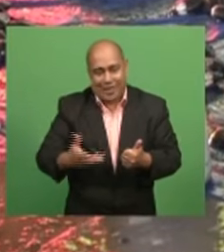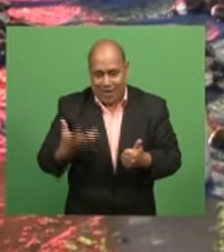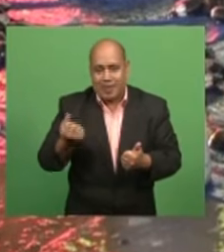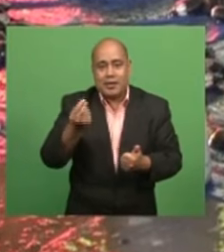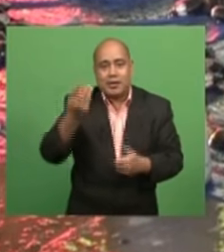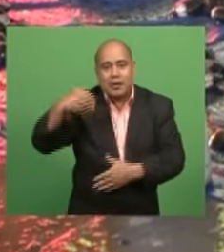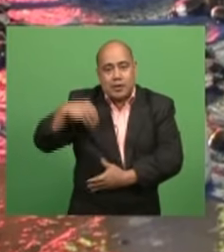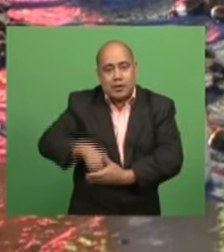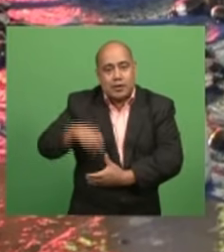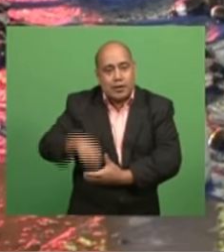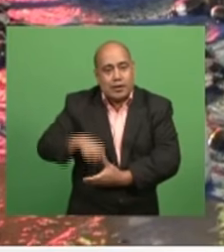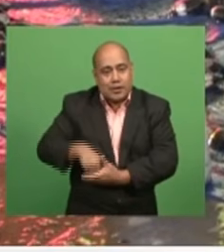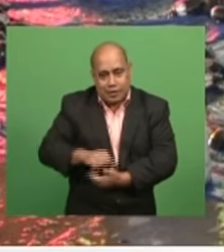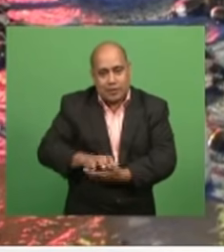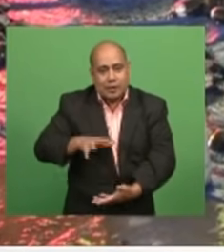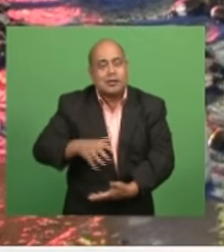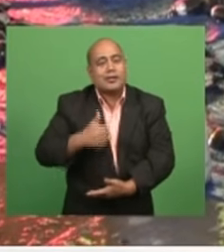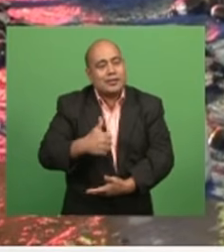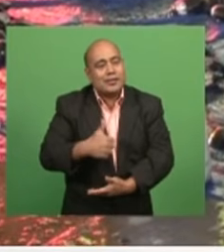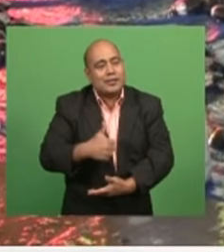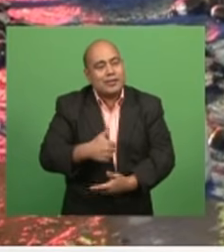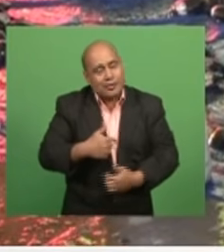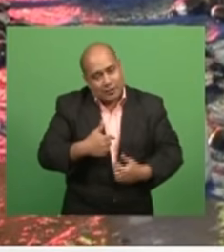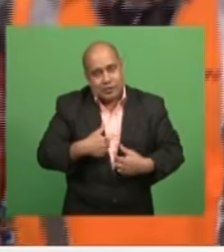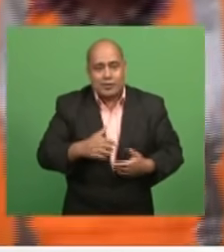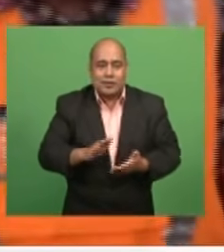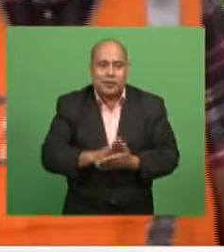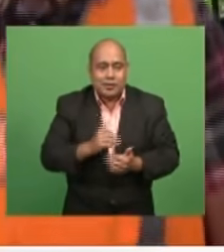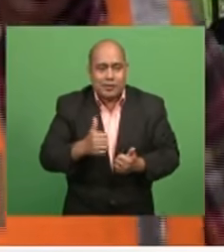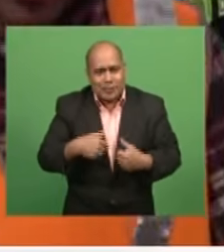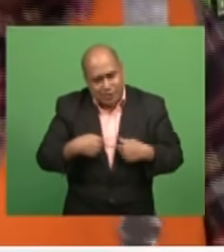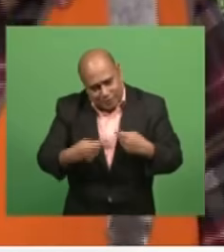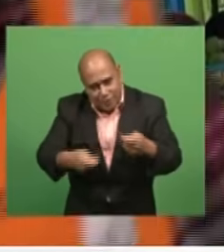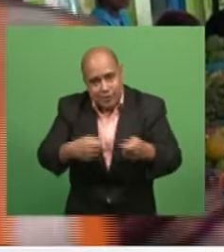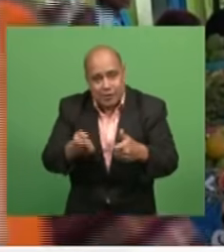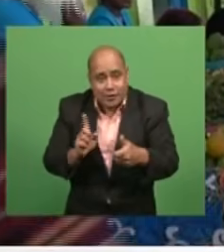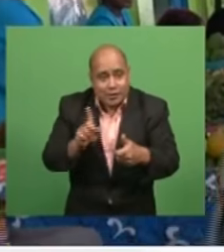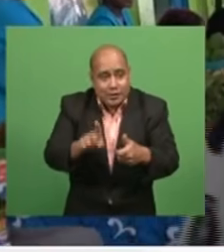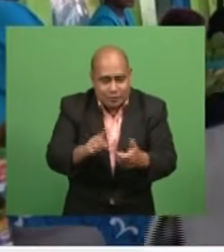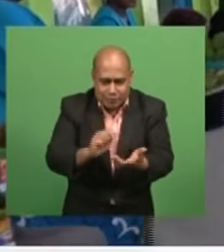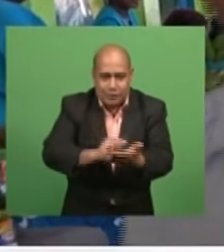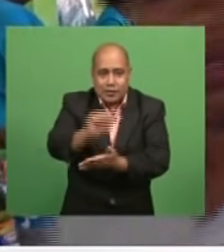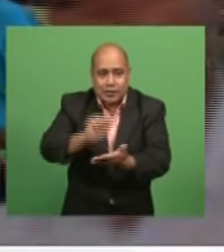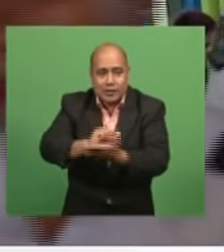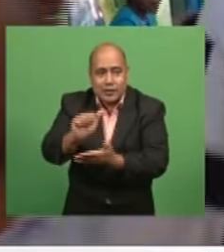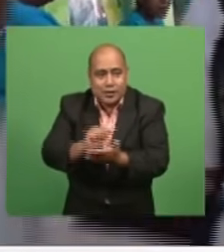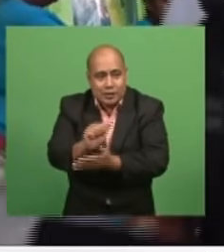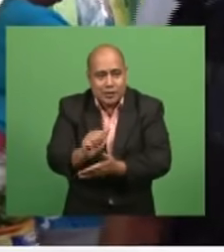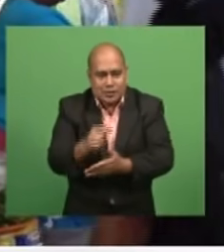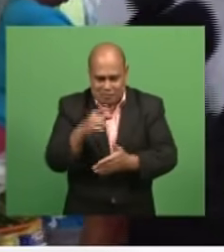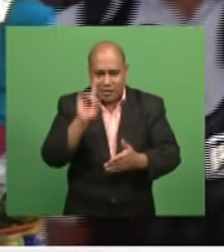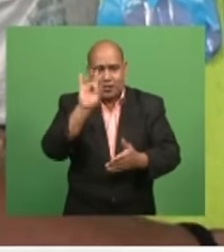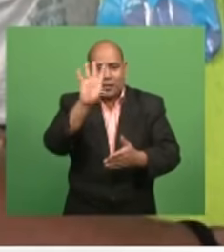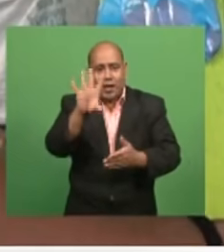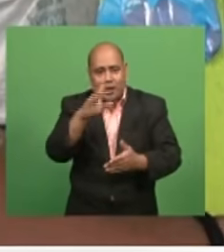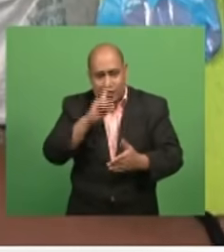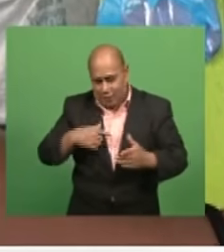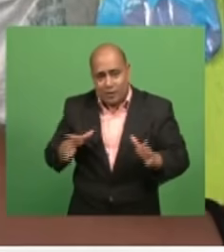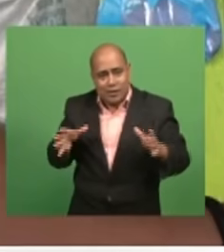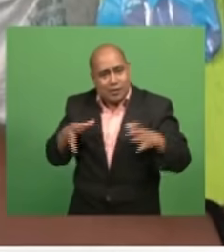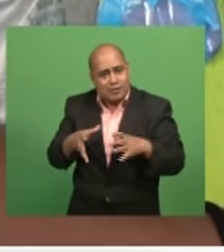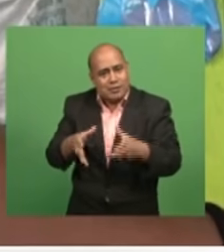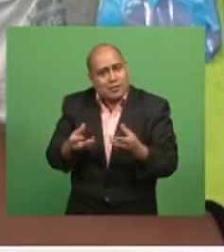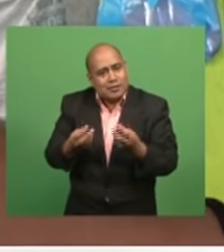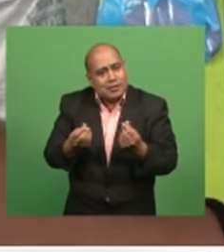It's been 4 weeks, then we are returning to the market. There's 10 of us. Financially, we were really affected, but now our